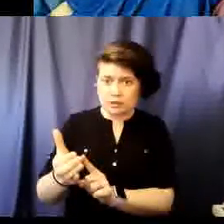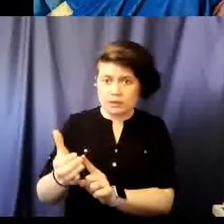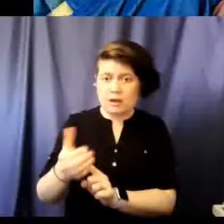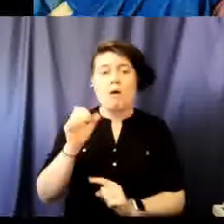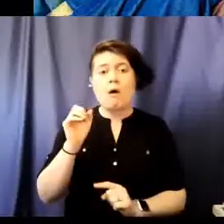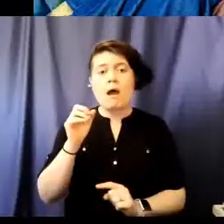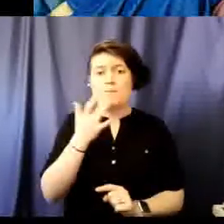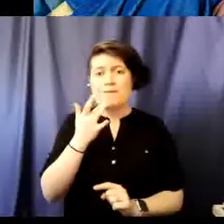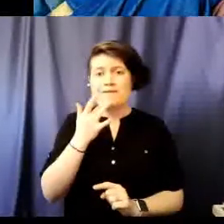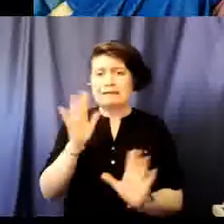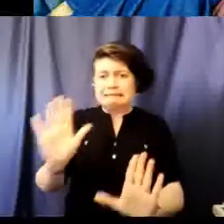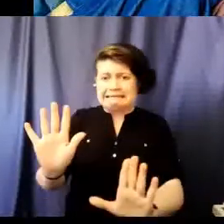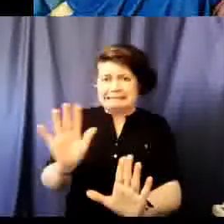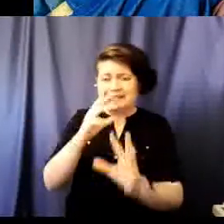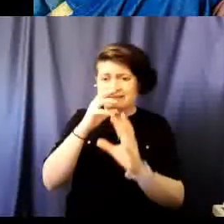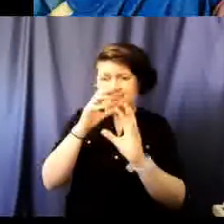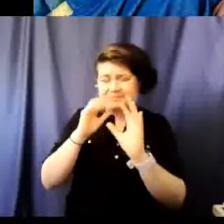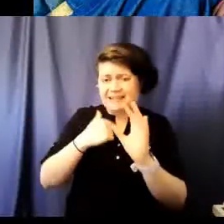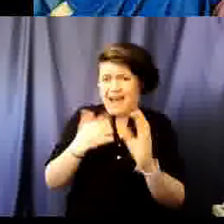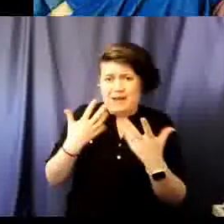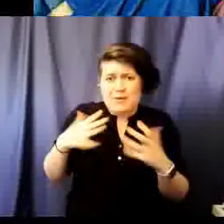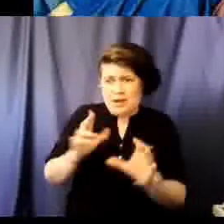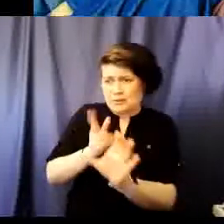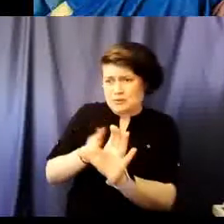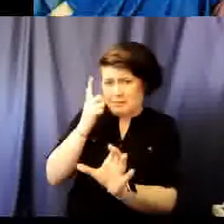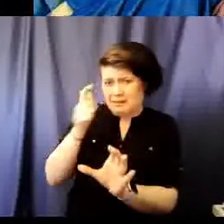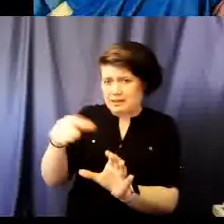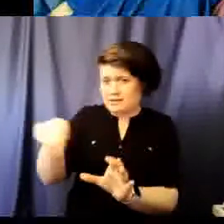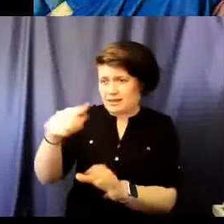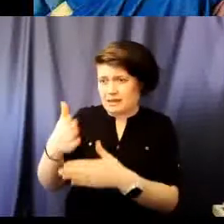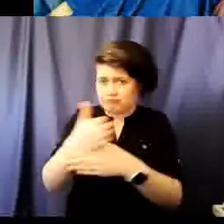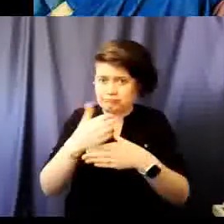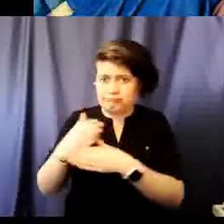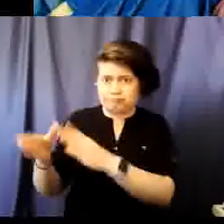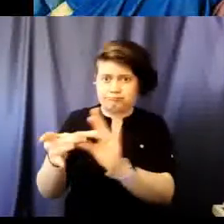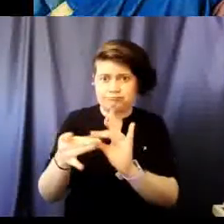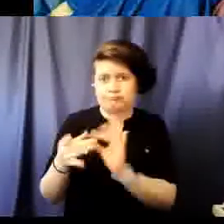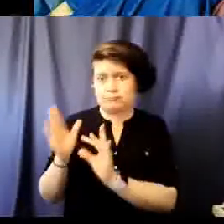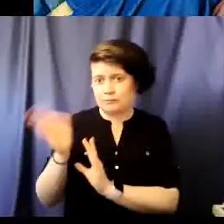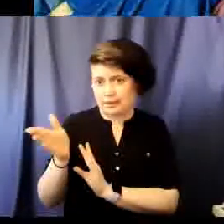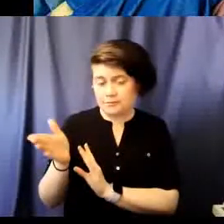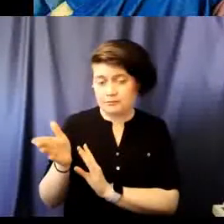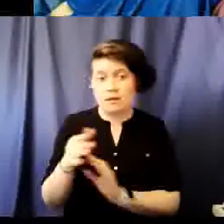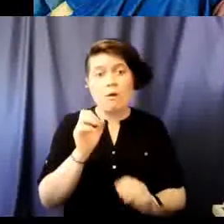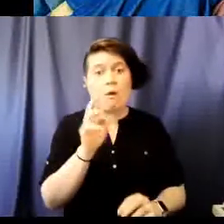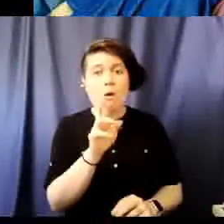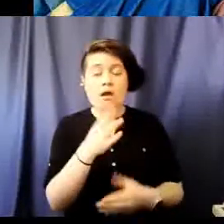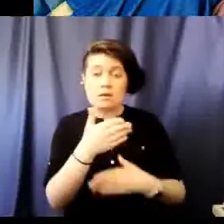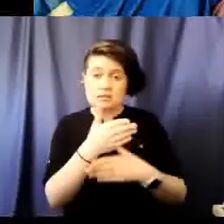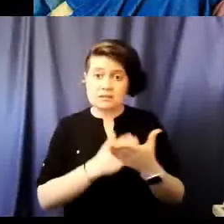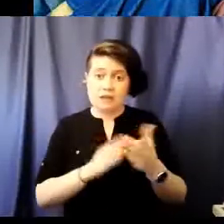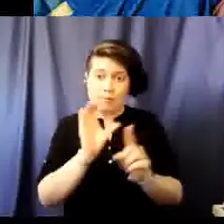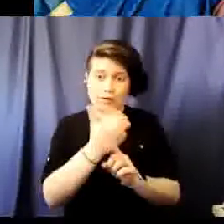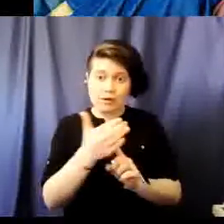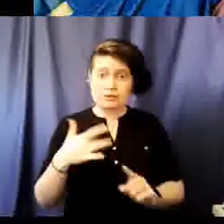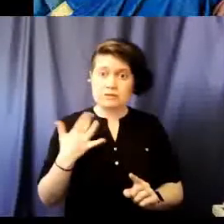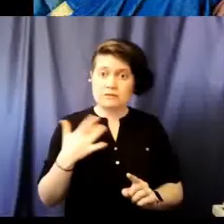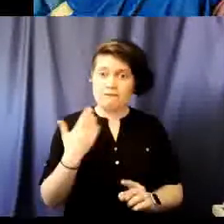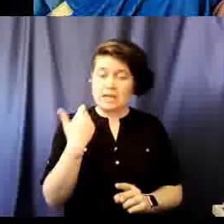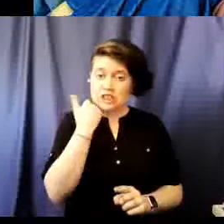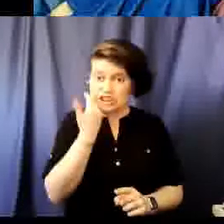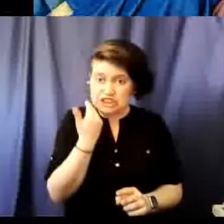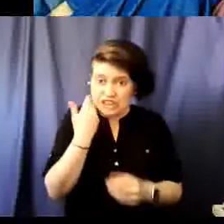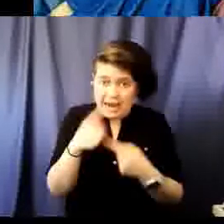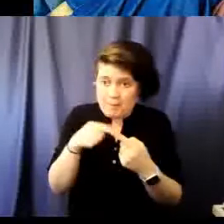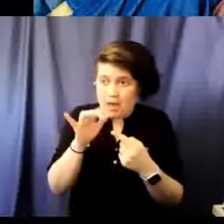well. There also might be shared feelings of shame amongst culturally specific groups about victimization that